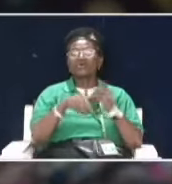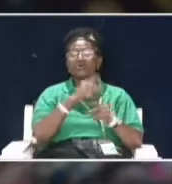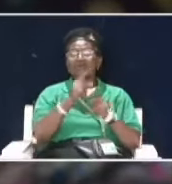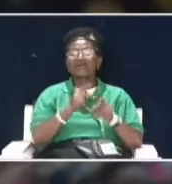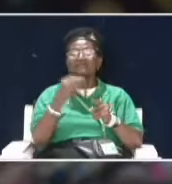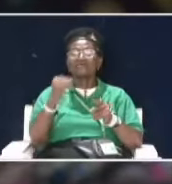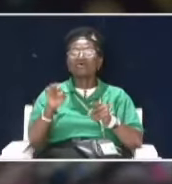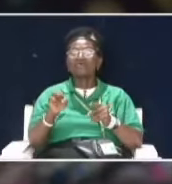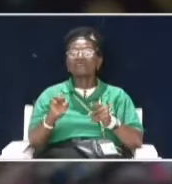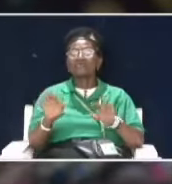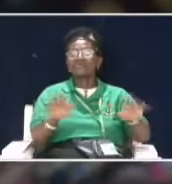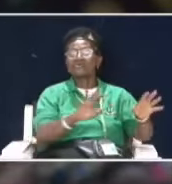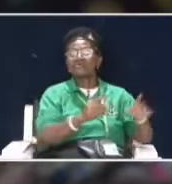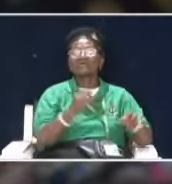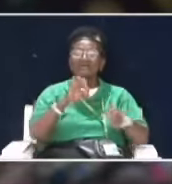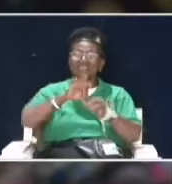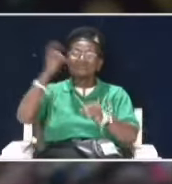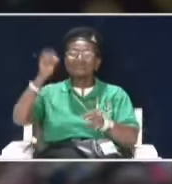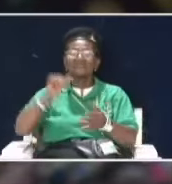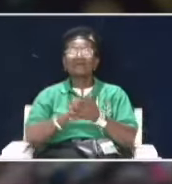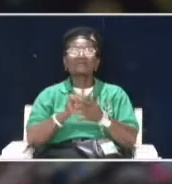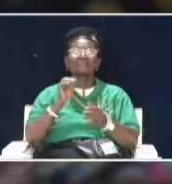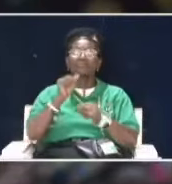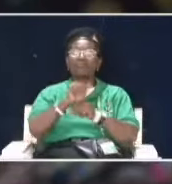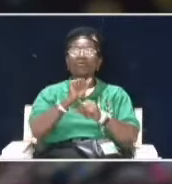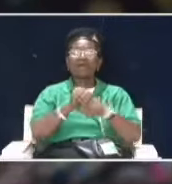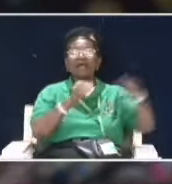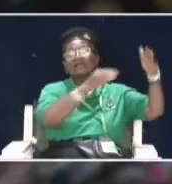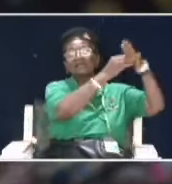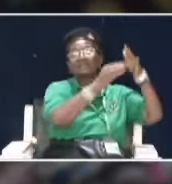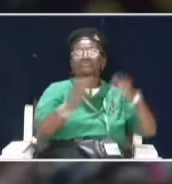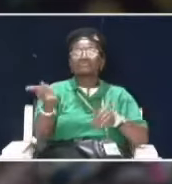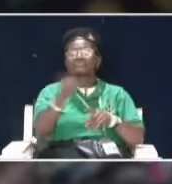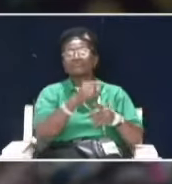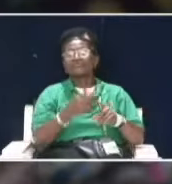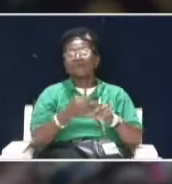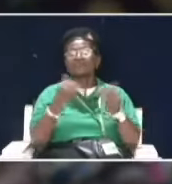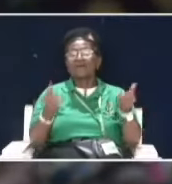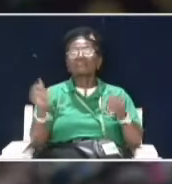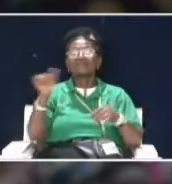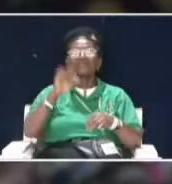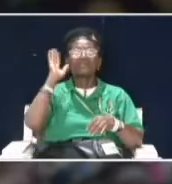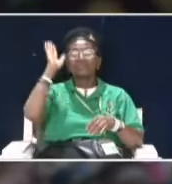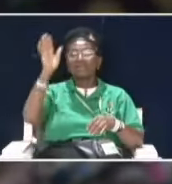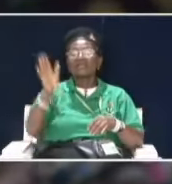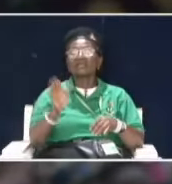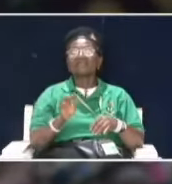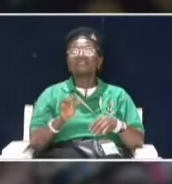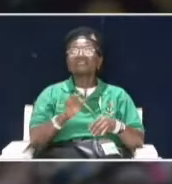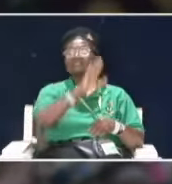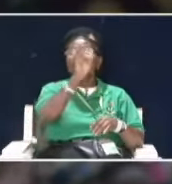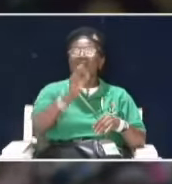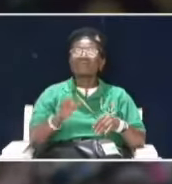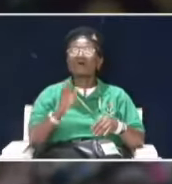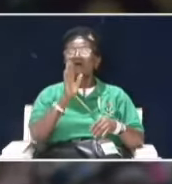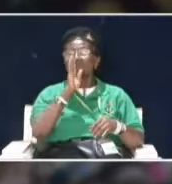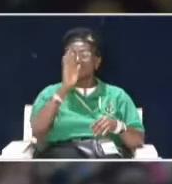marine spirits that may be working against you from tonight onward, they will never be able to function